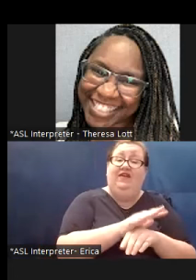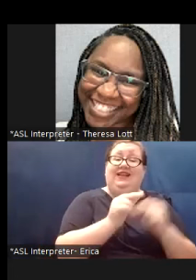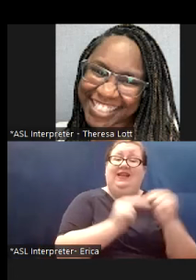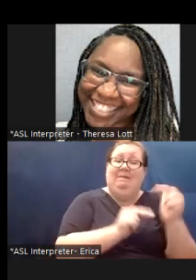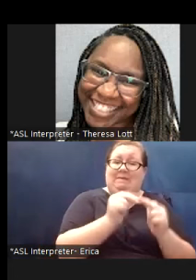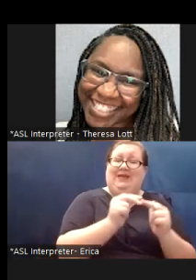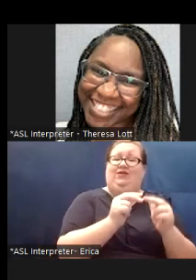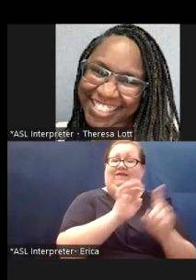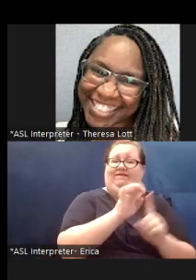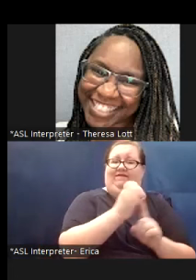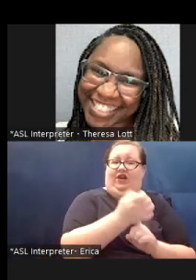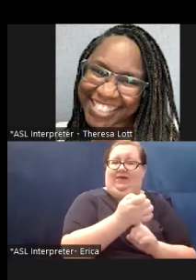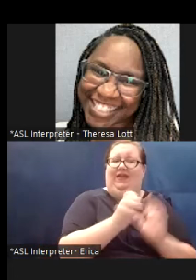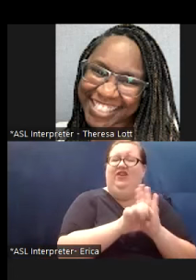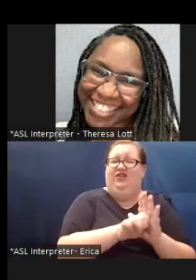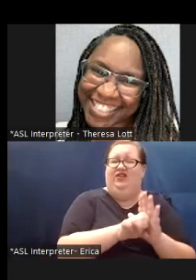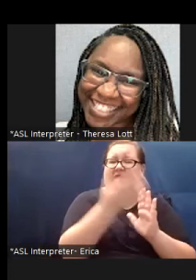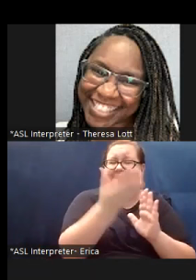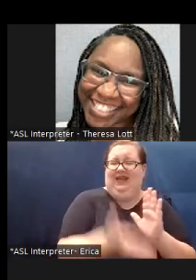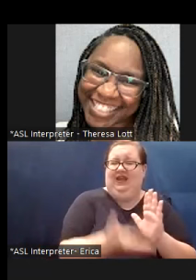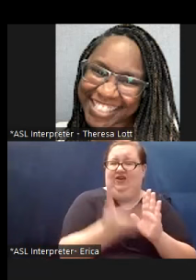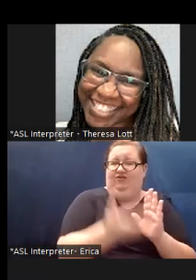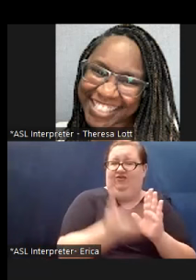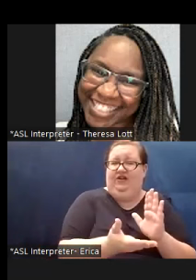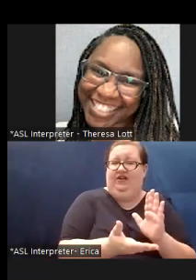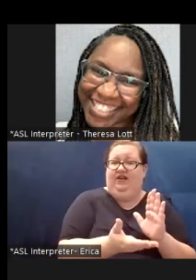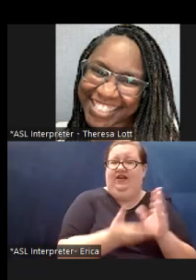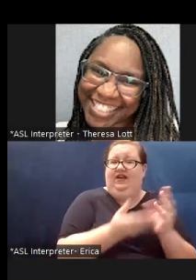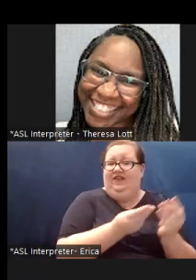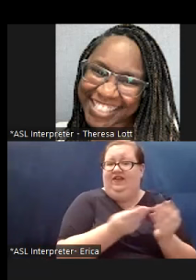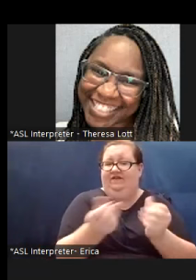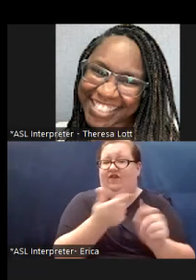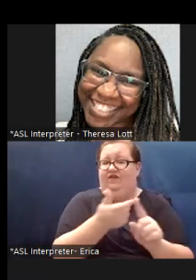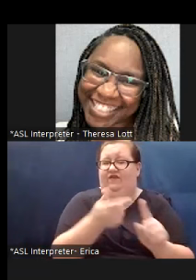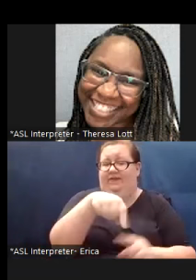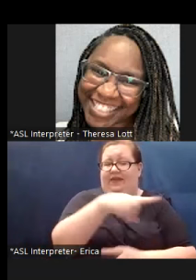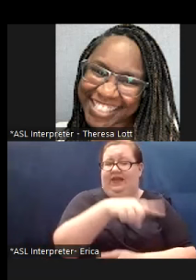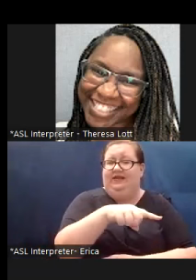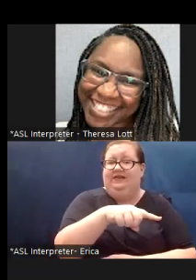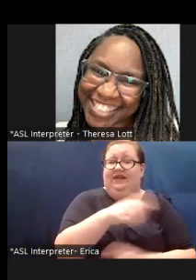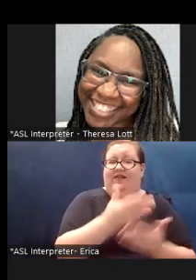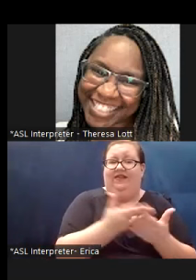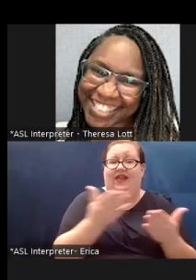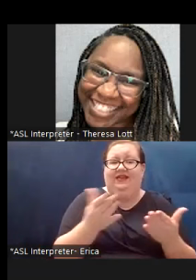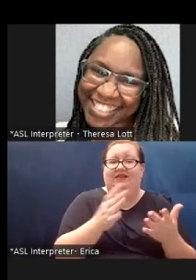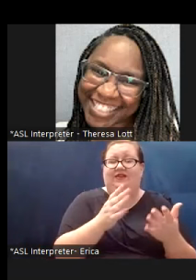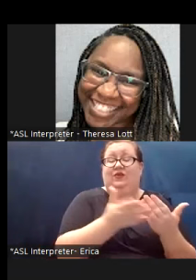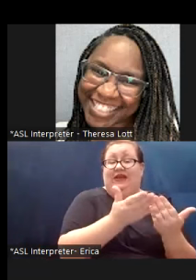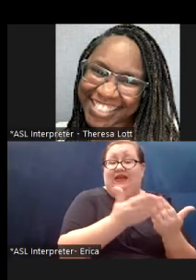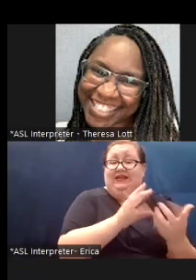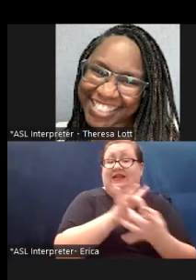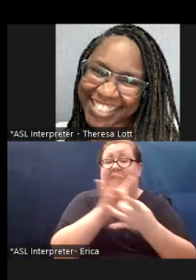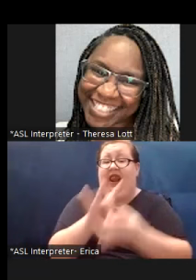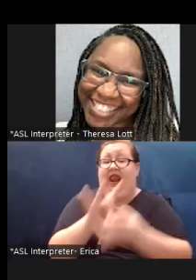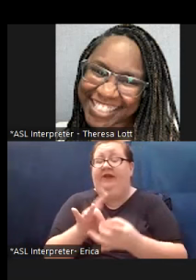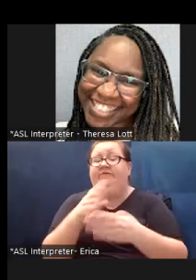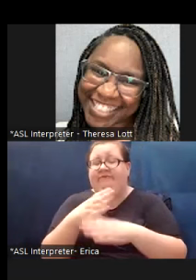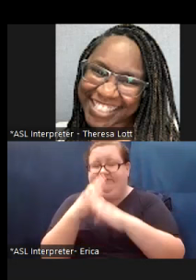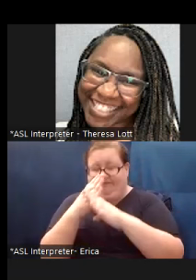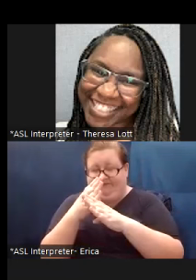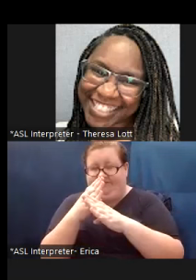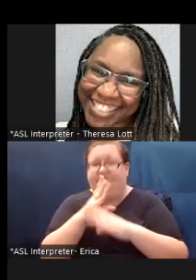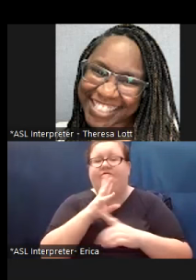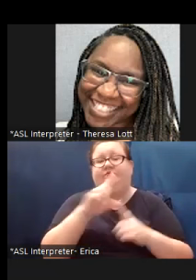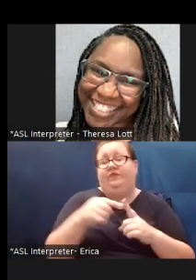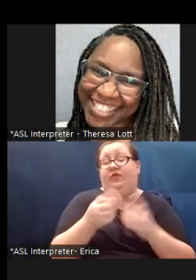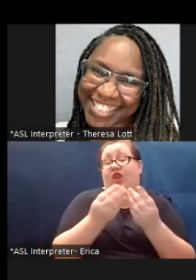examples here on the screen that flow from these themes of ease, connect, and protect. We'll talk about solutions that help us